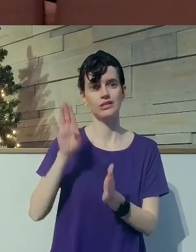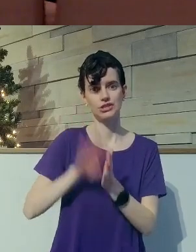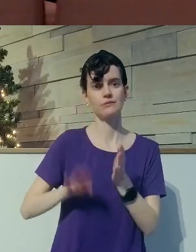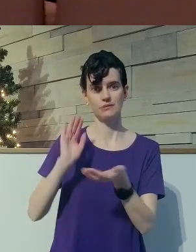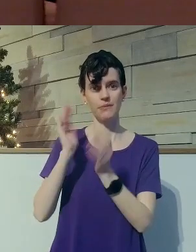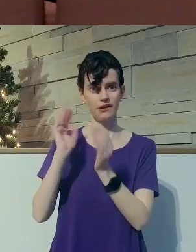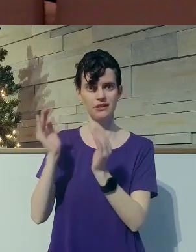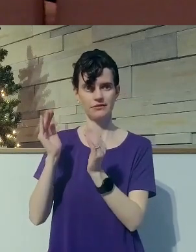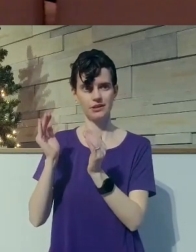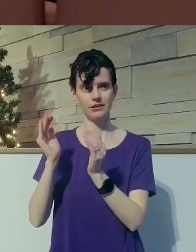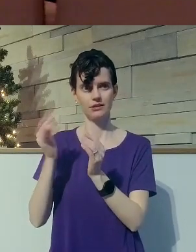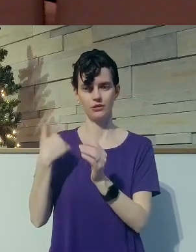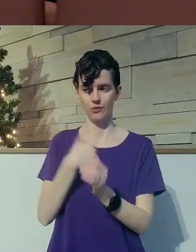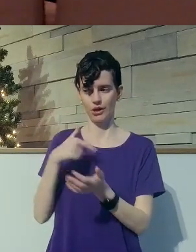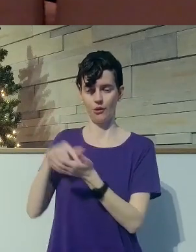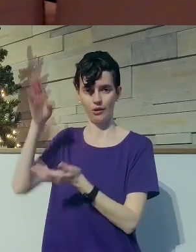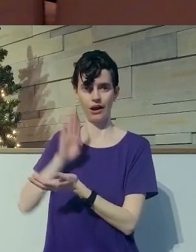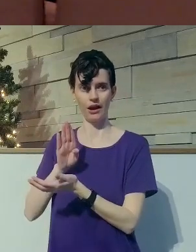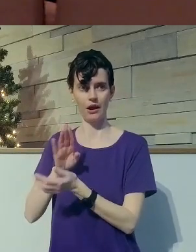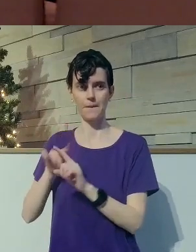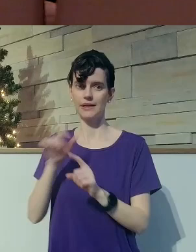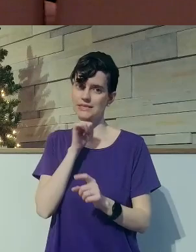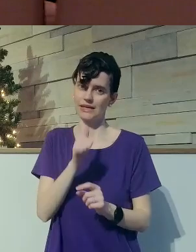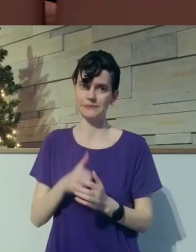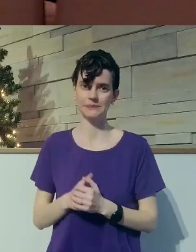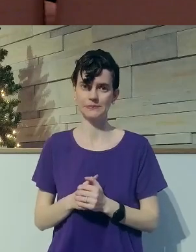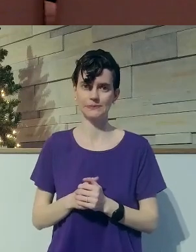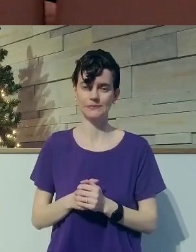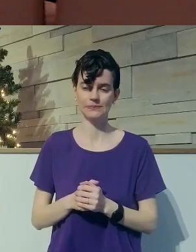if that's what we owed God, but it's not.